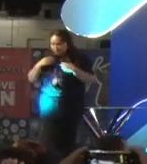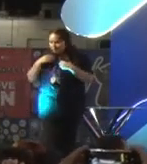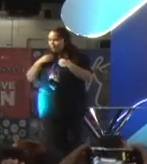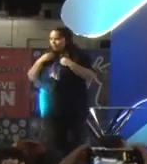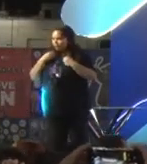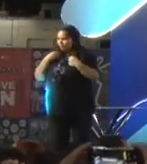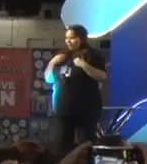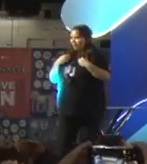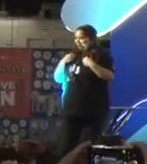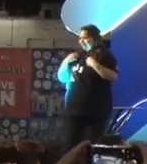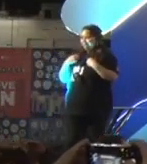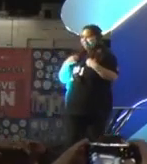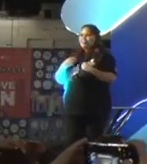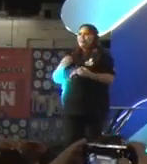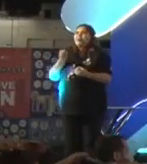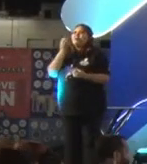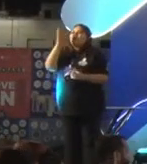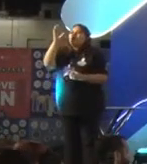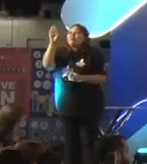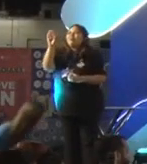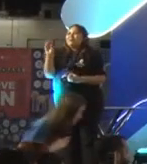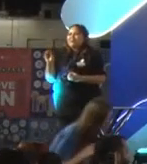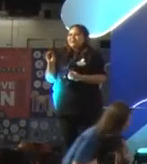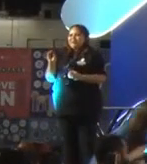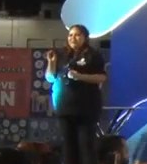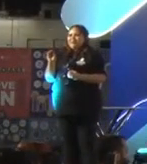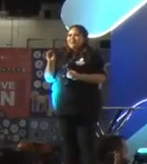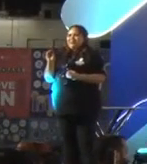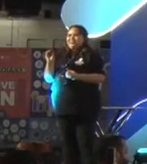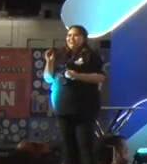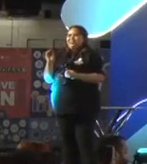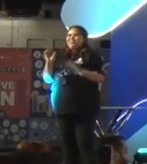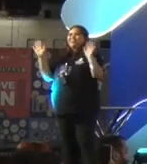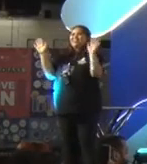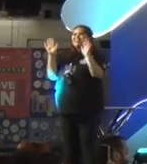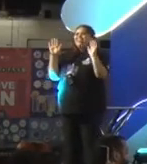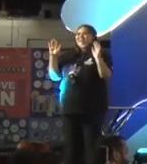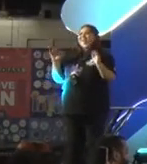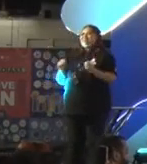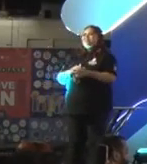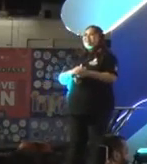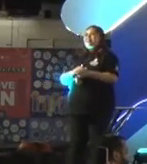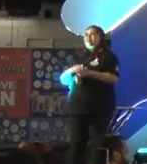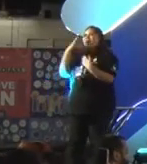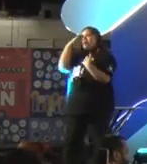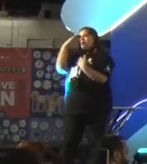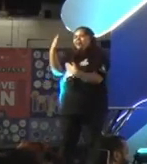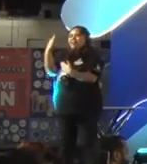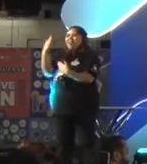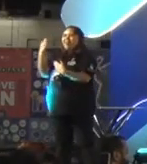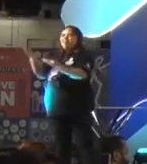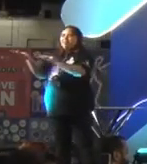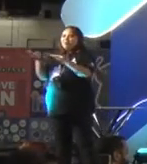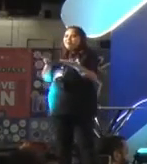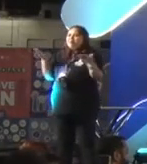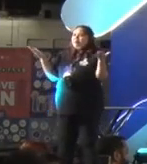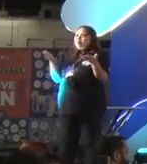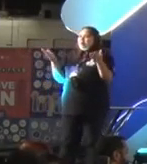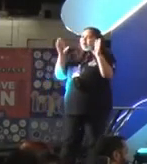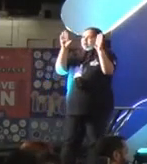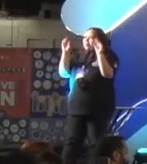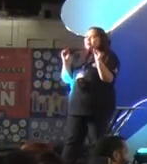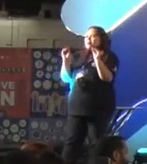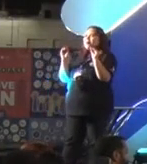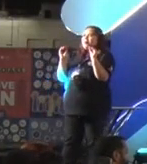Good evening, Campus Party. And thank you so much for having me here this evening. It is a great honor to